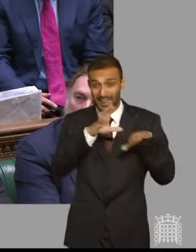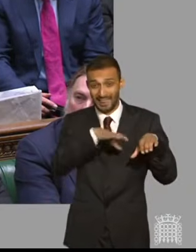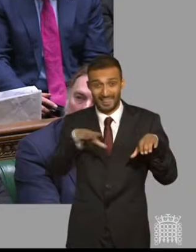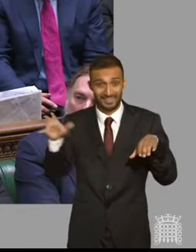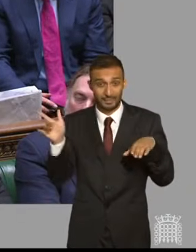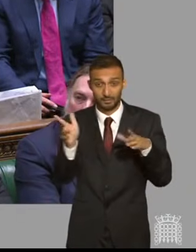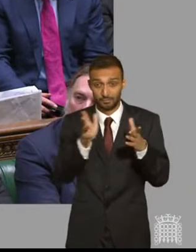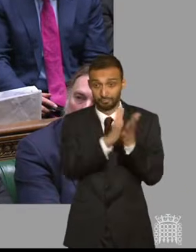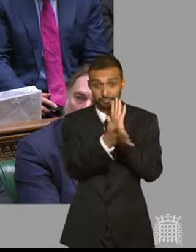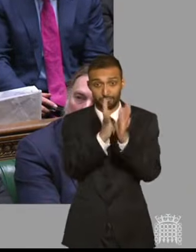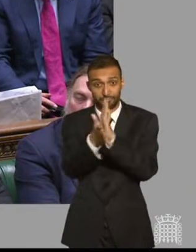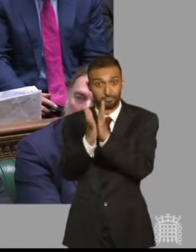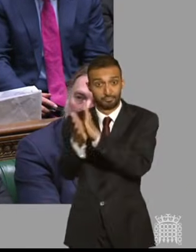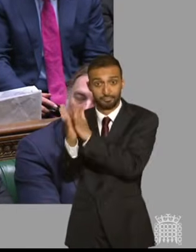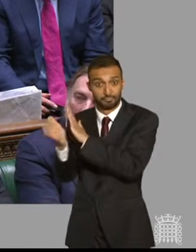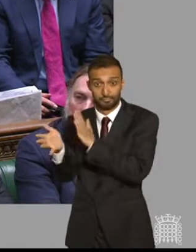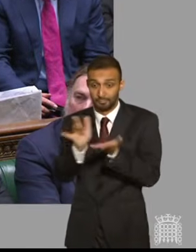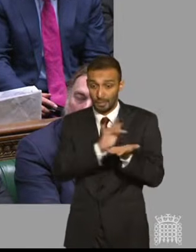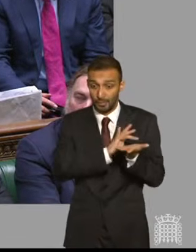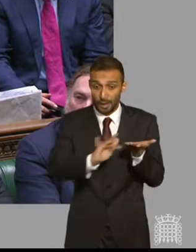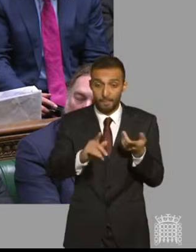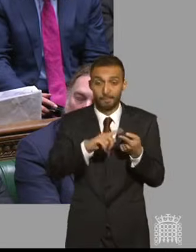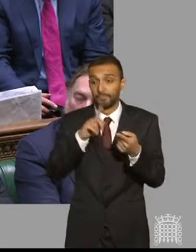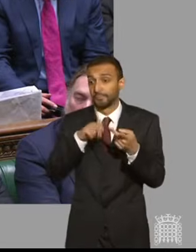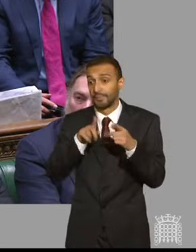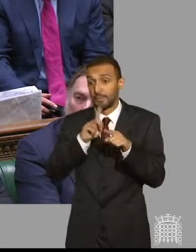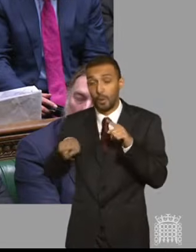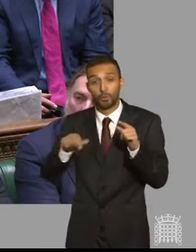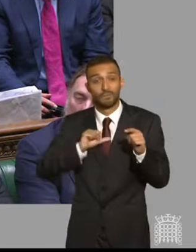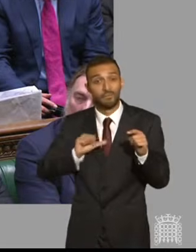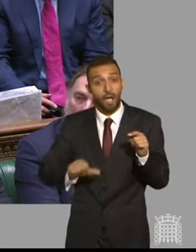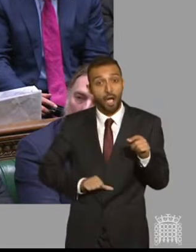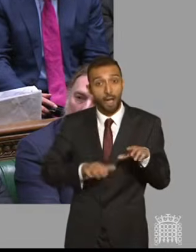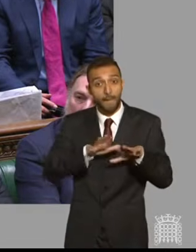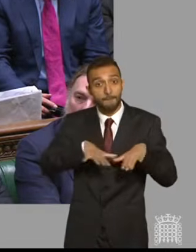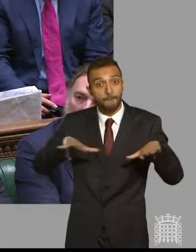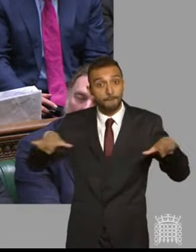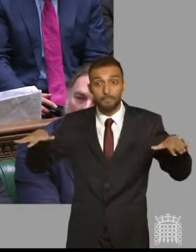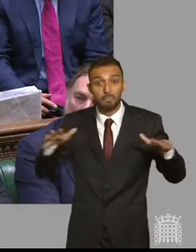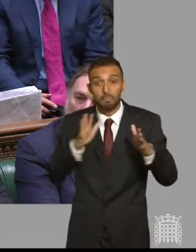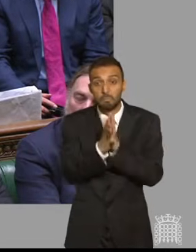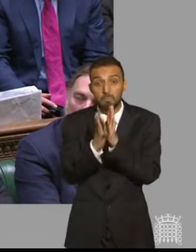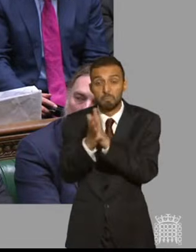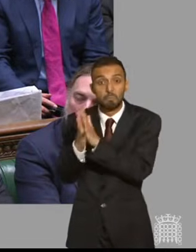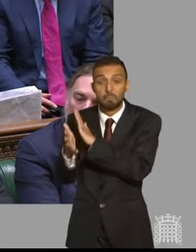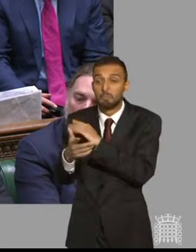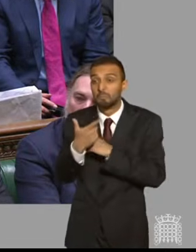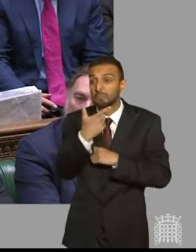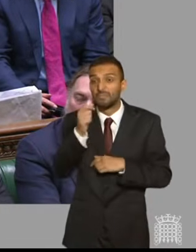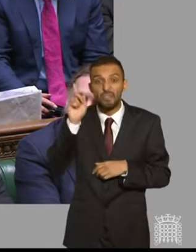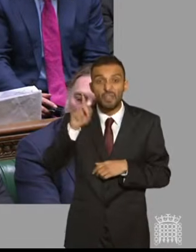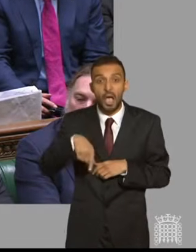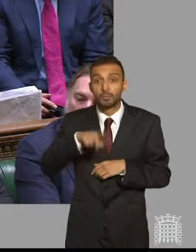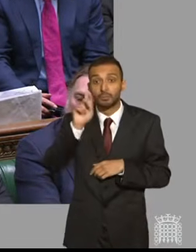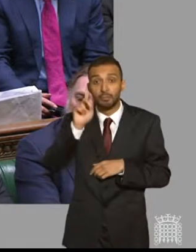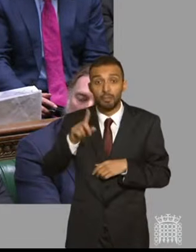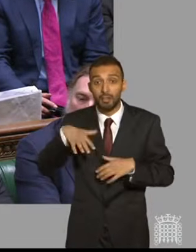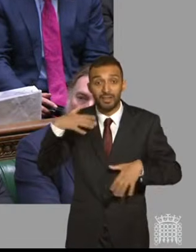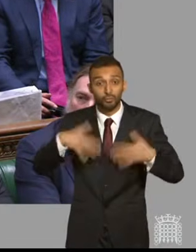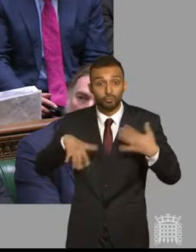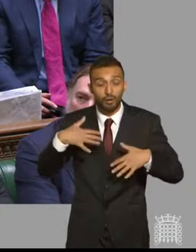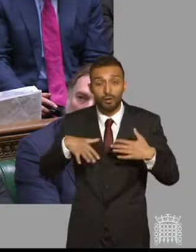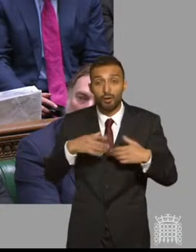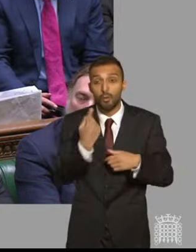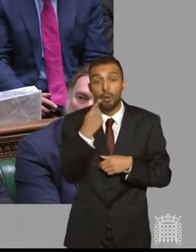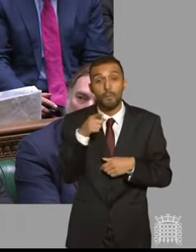Some 30,000 people are dead, 70,000 injured, and 1.4 million people are currently sheltering in Rafah, awaiting